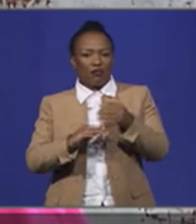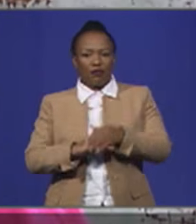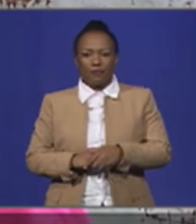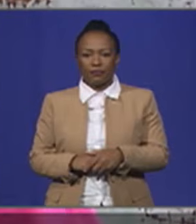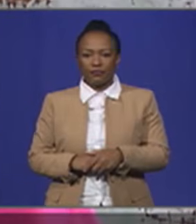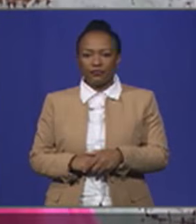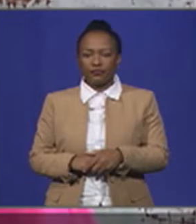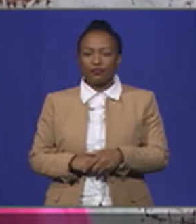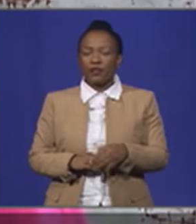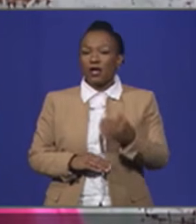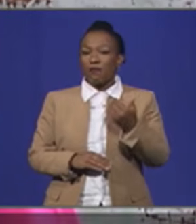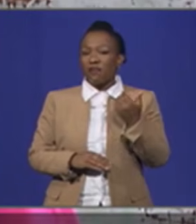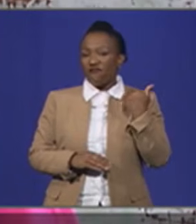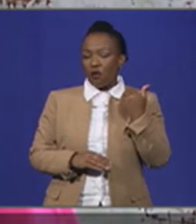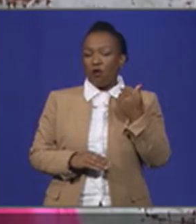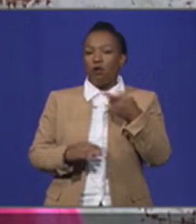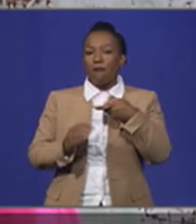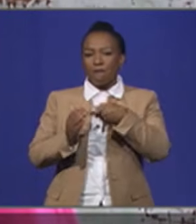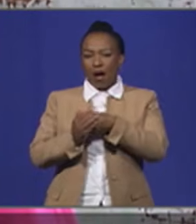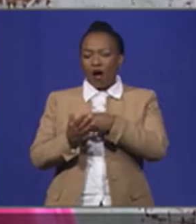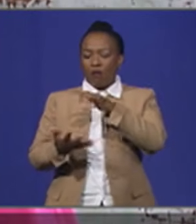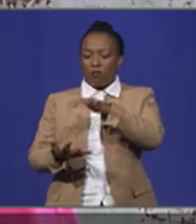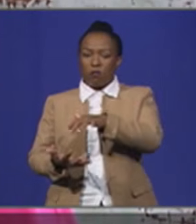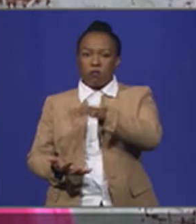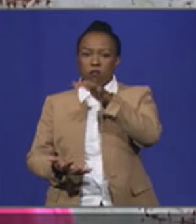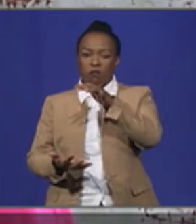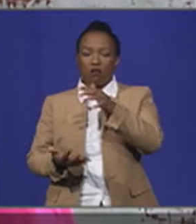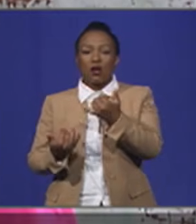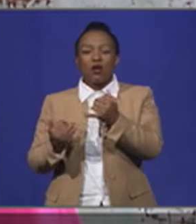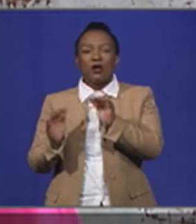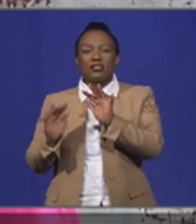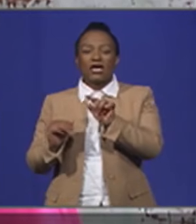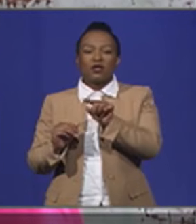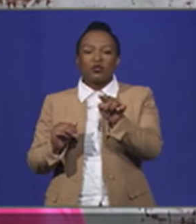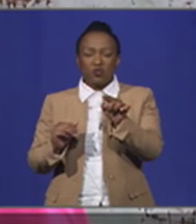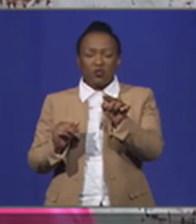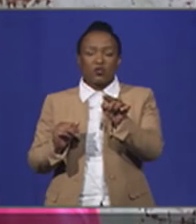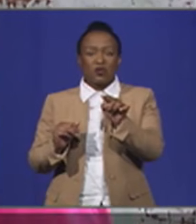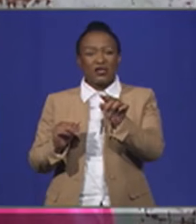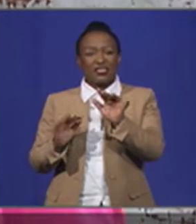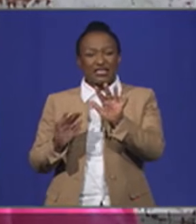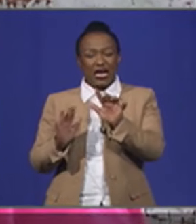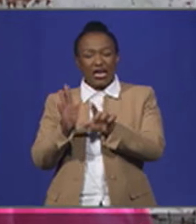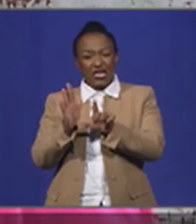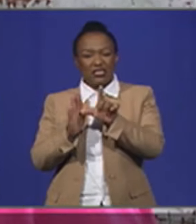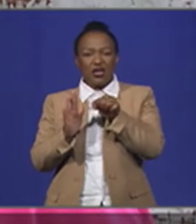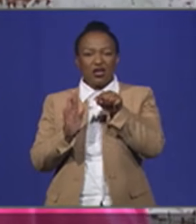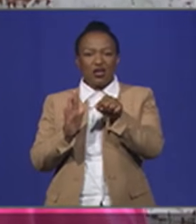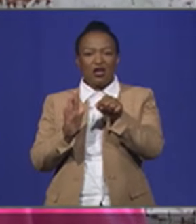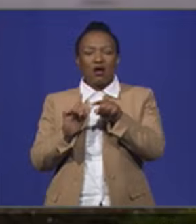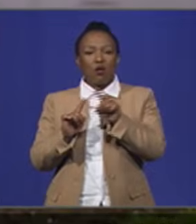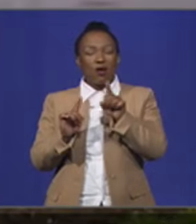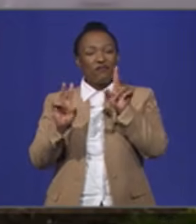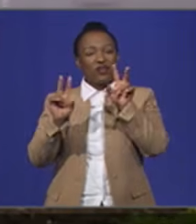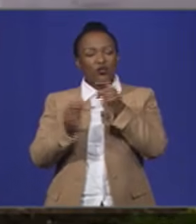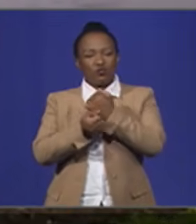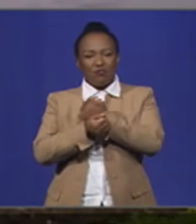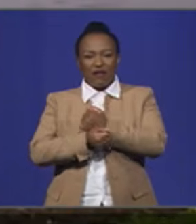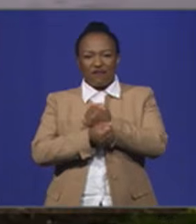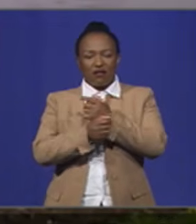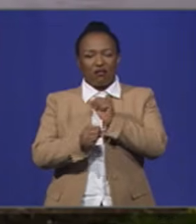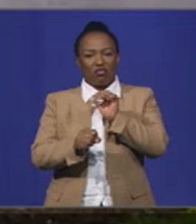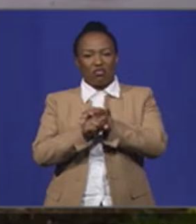the liters I used to buy. Now I buy like 10 or 15 liters to sell. My business has taken a knock because of this paraffin issue.